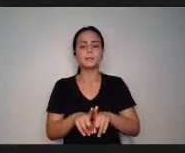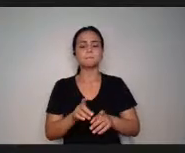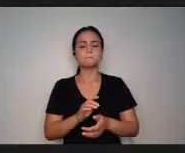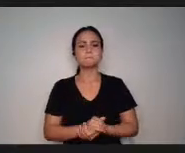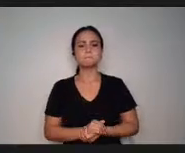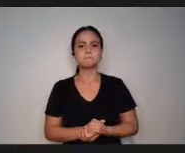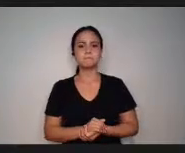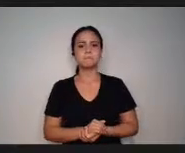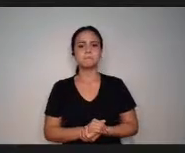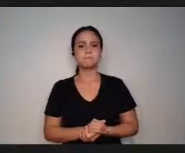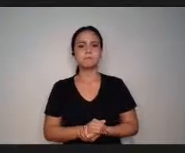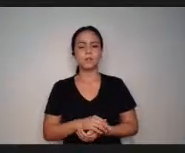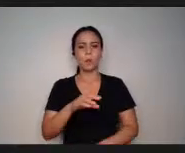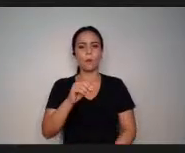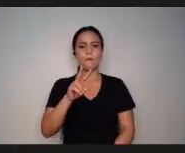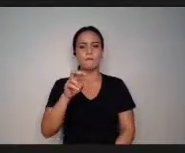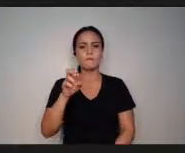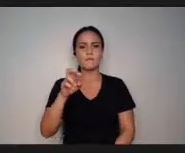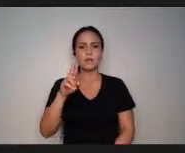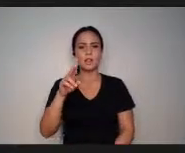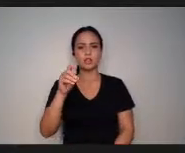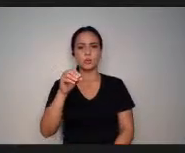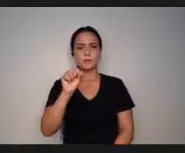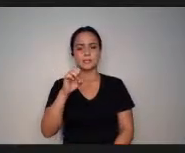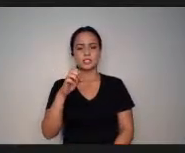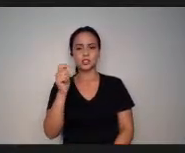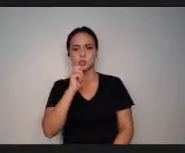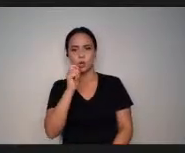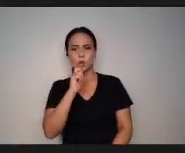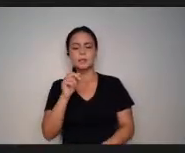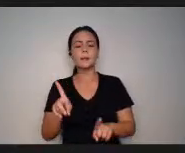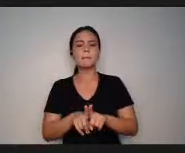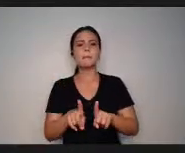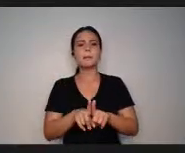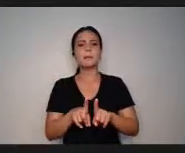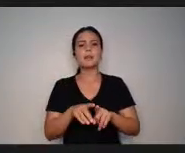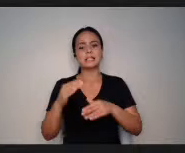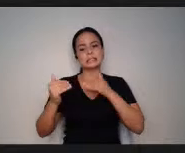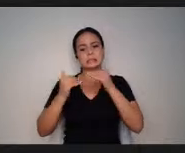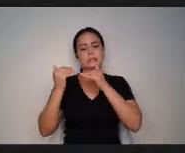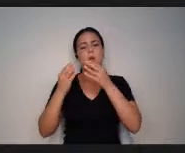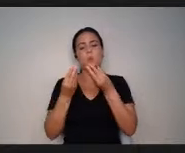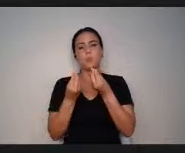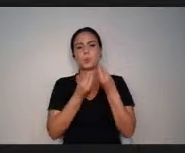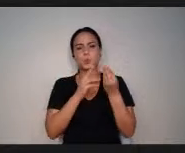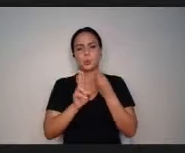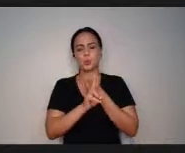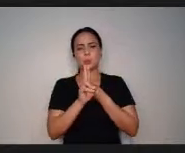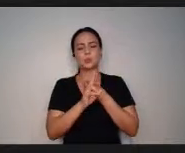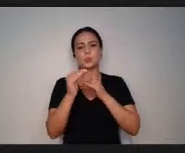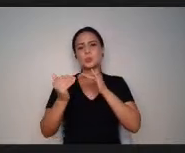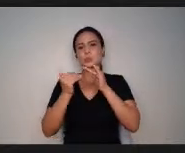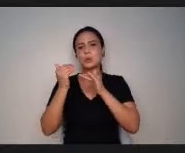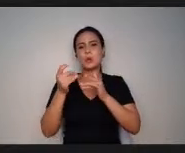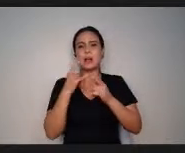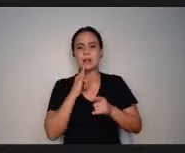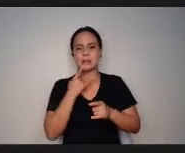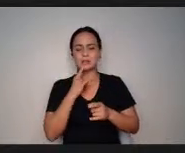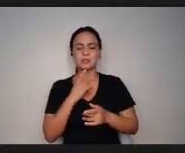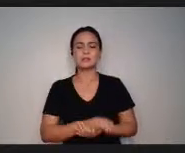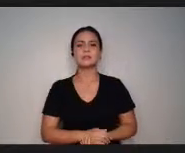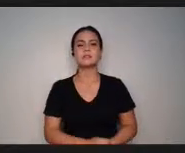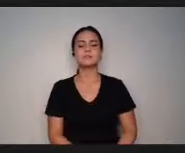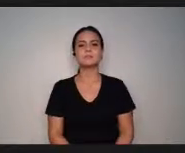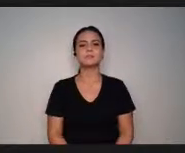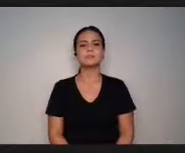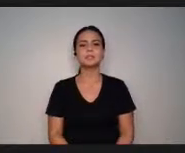and also in alcoholic liver disease. And these are important findings that have actually had an impact on US life